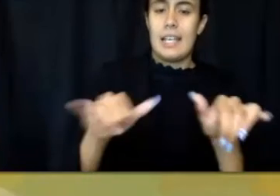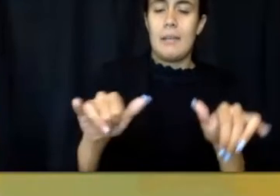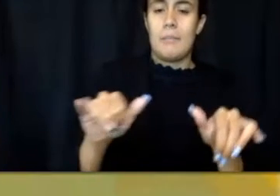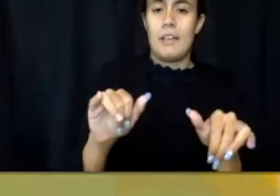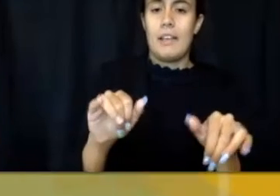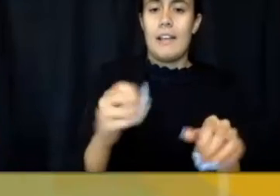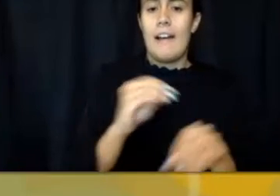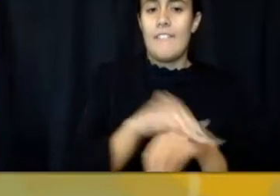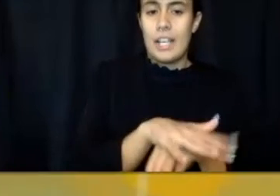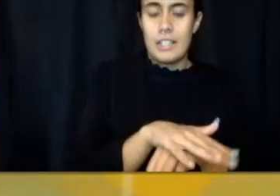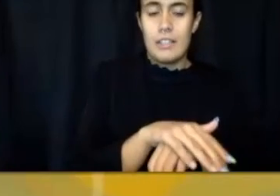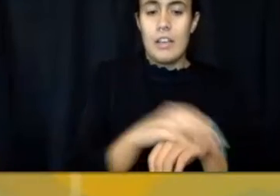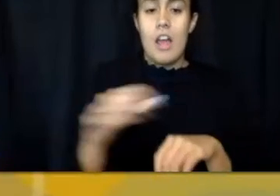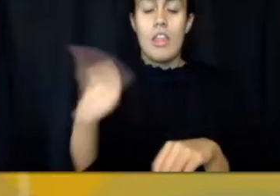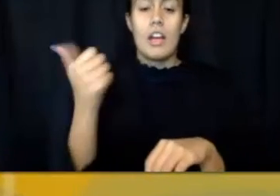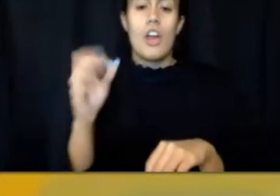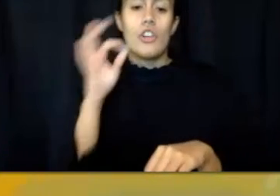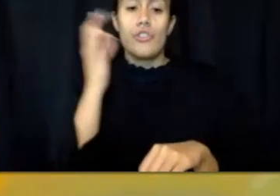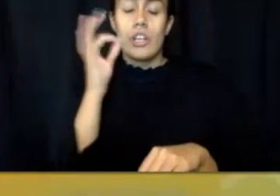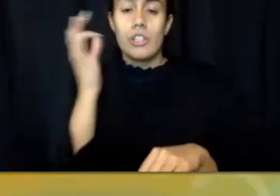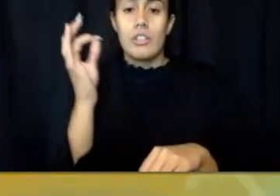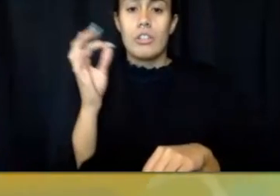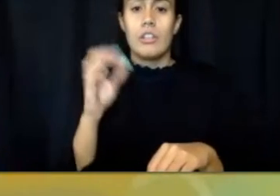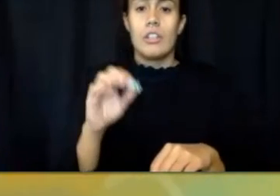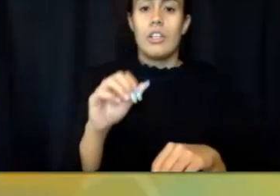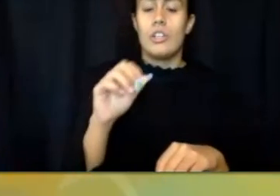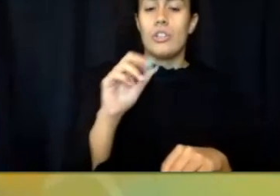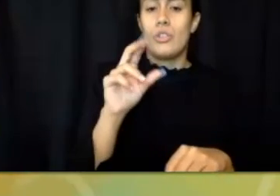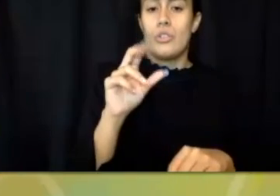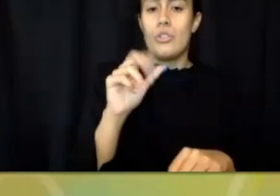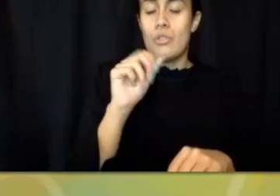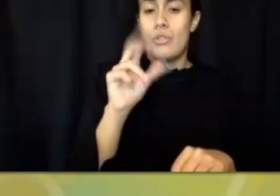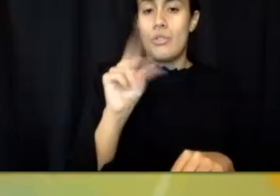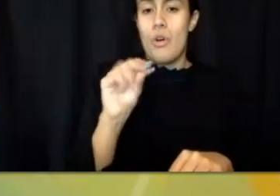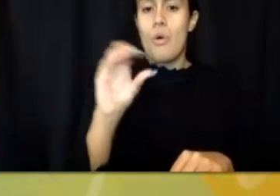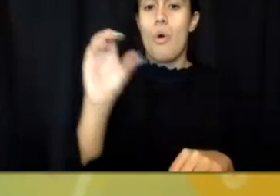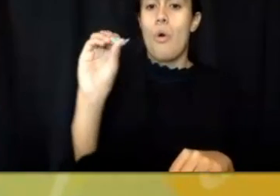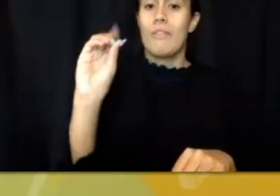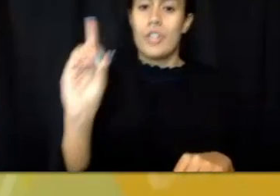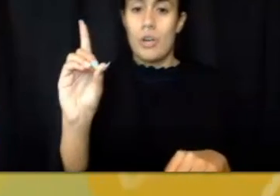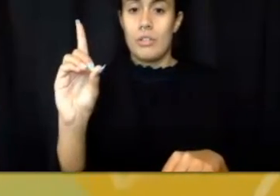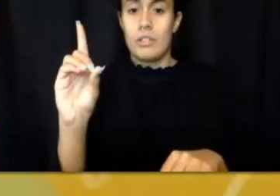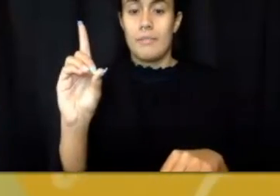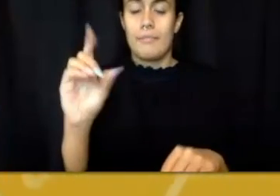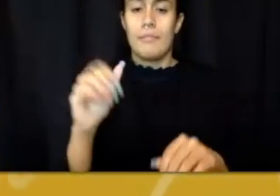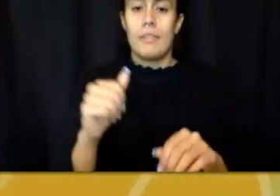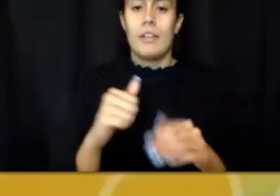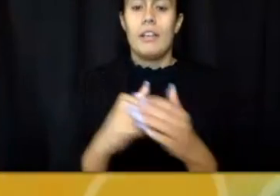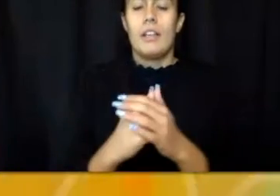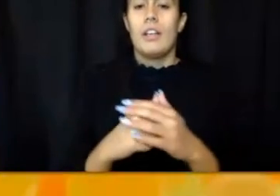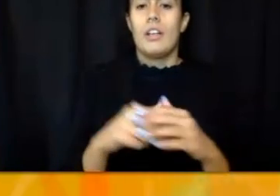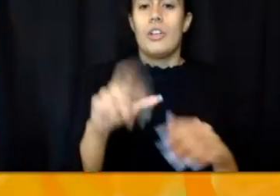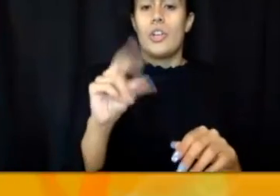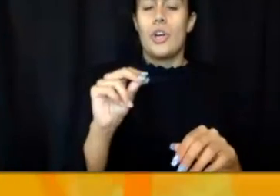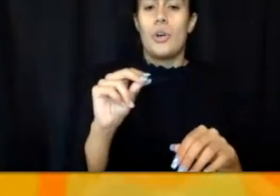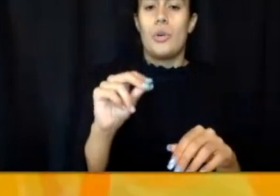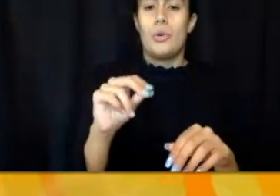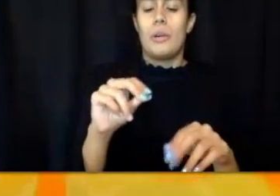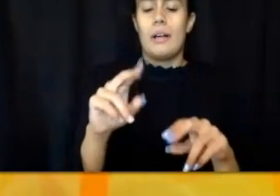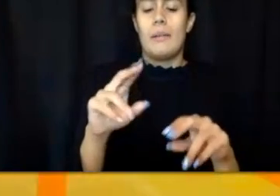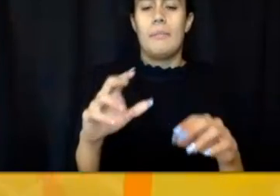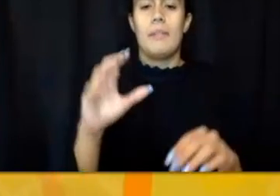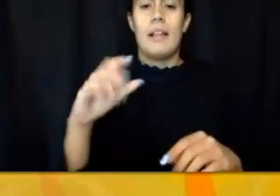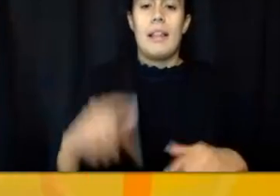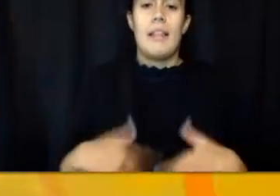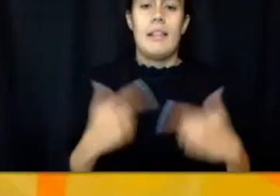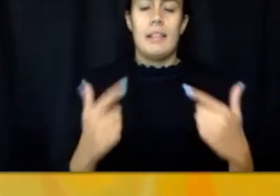other drugs, there's no risk of fatal overdose from marijuana, and even heavy use doesn't lead to debilitating or